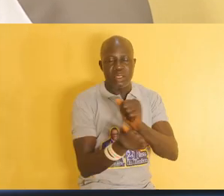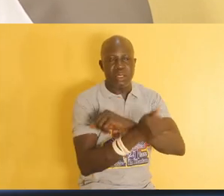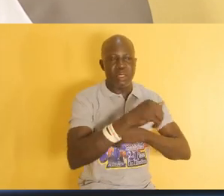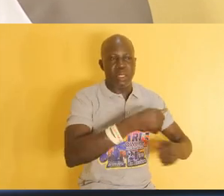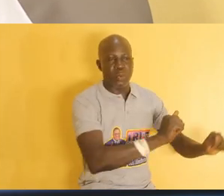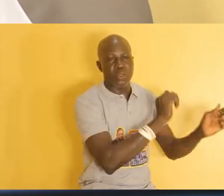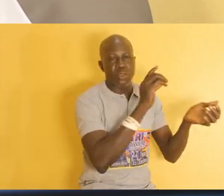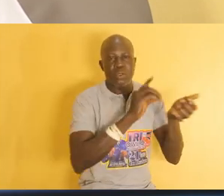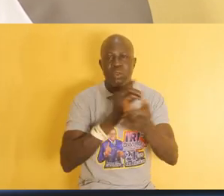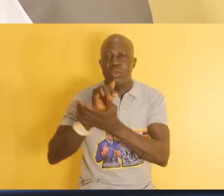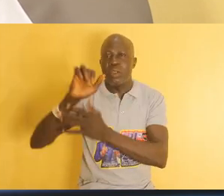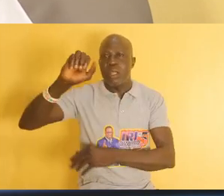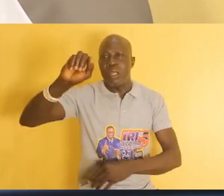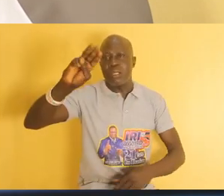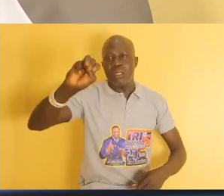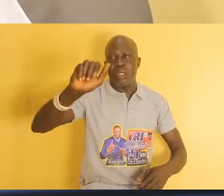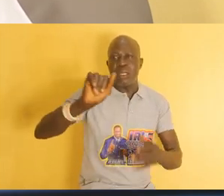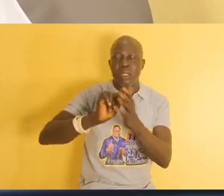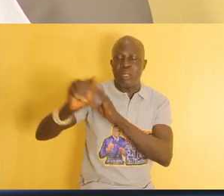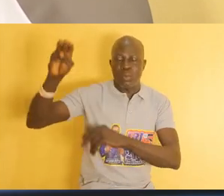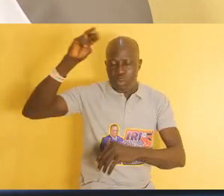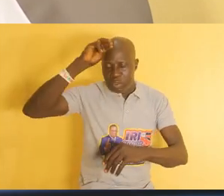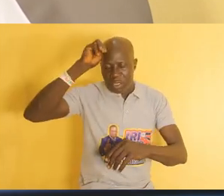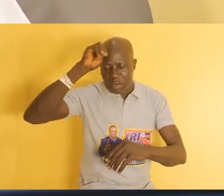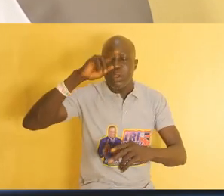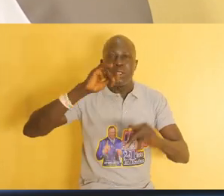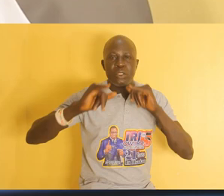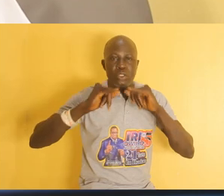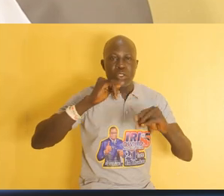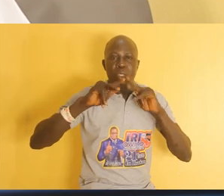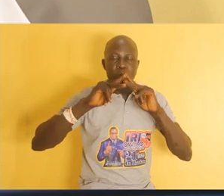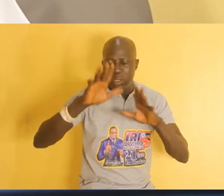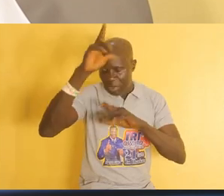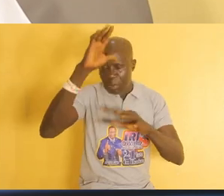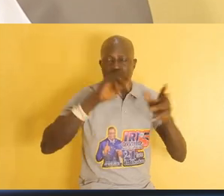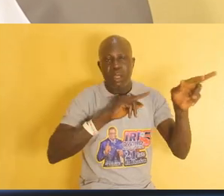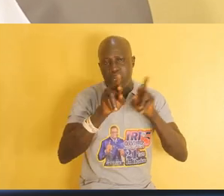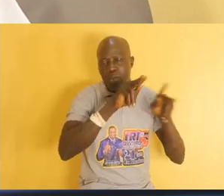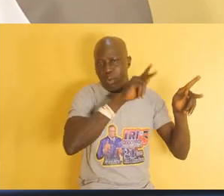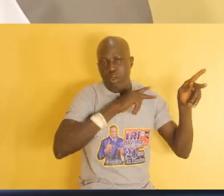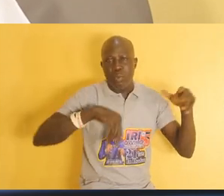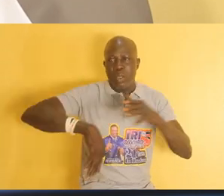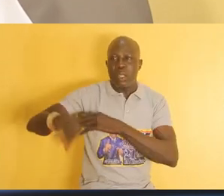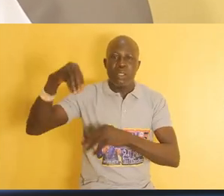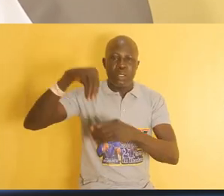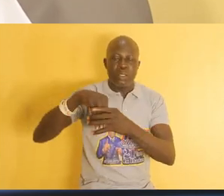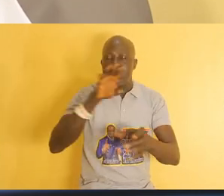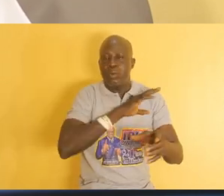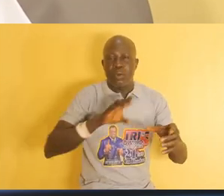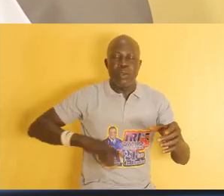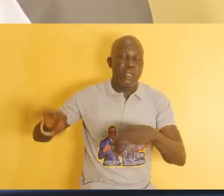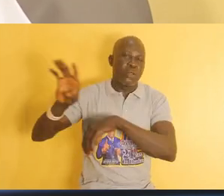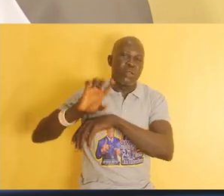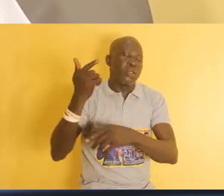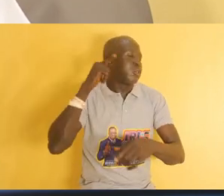change apostle he is apostle dr smo mustafa jp babasebioba lati ijo